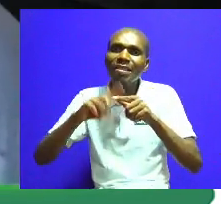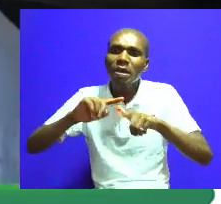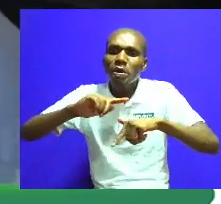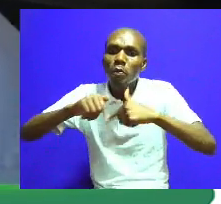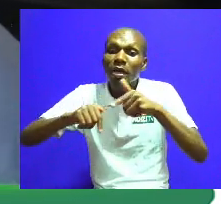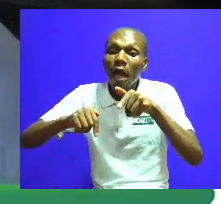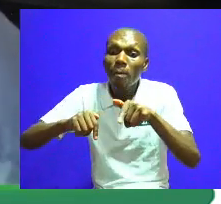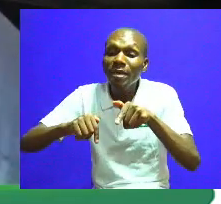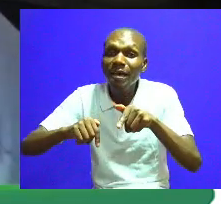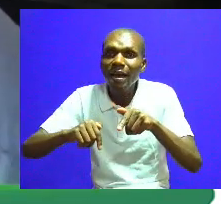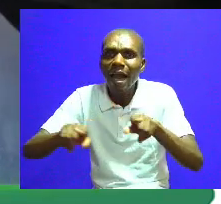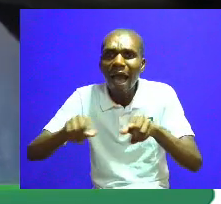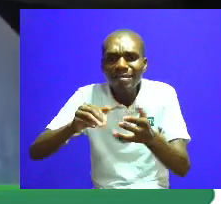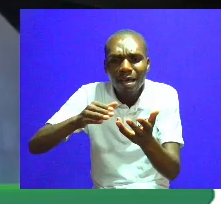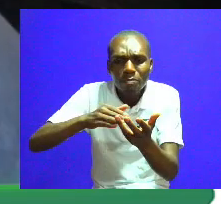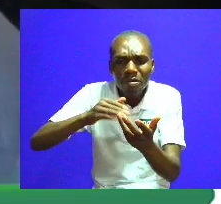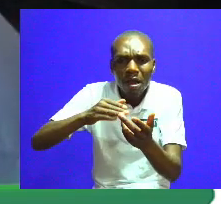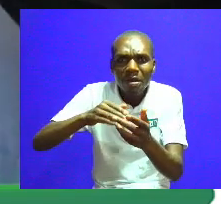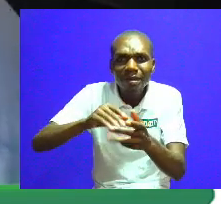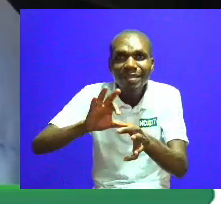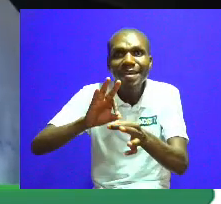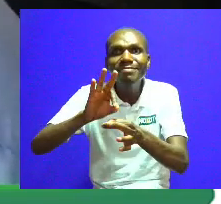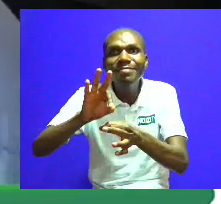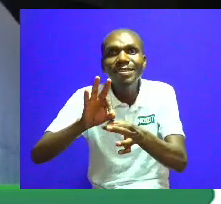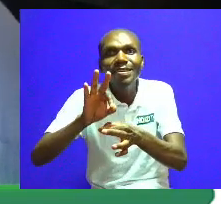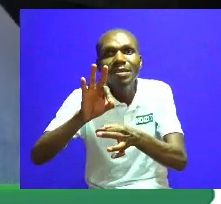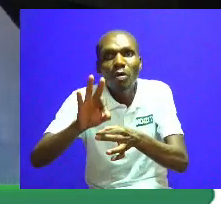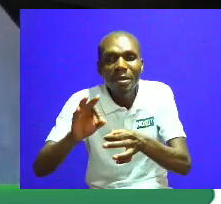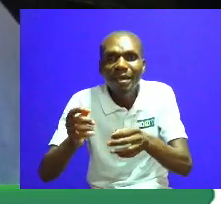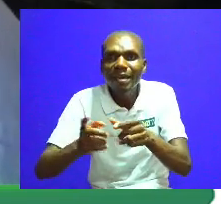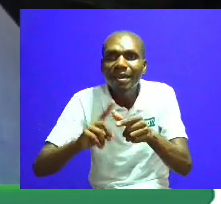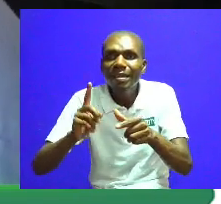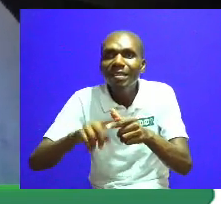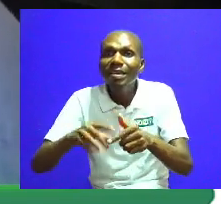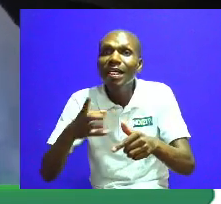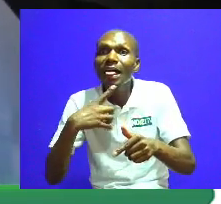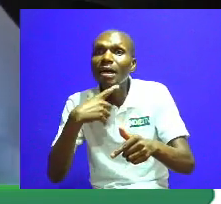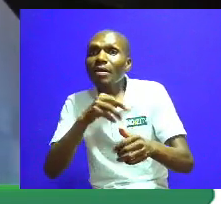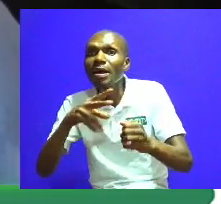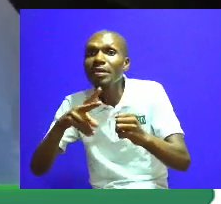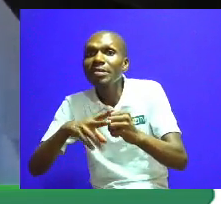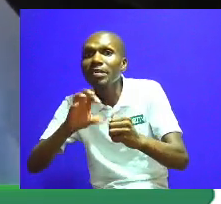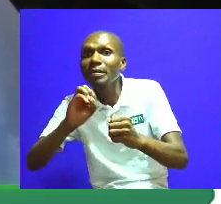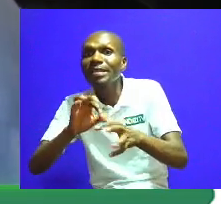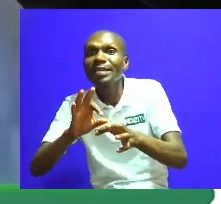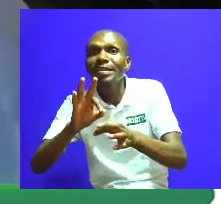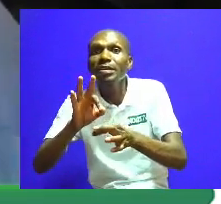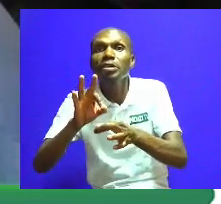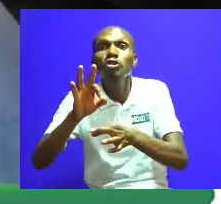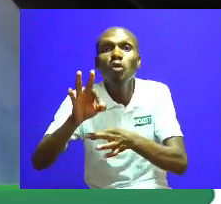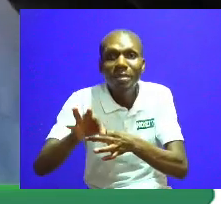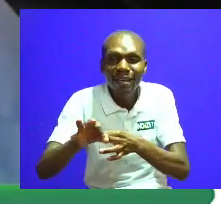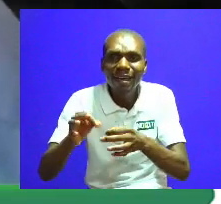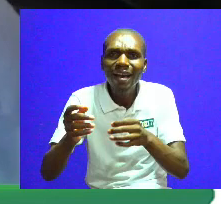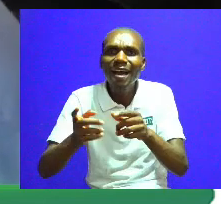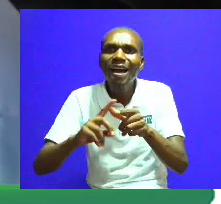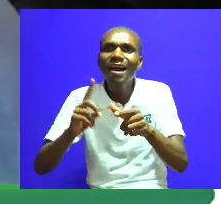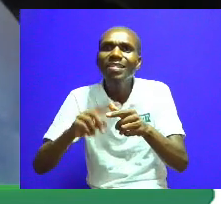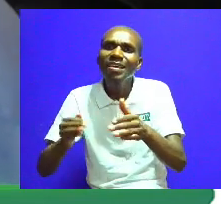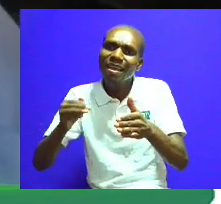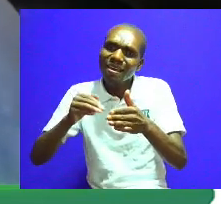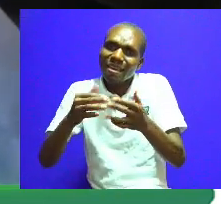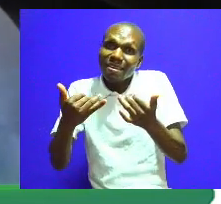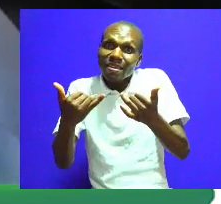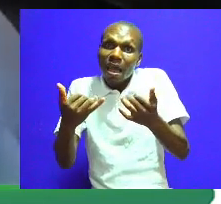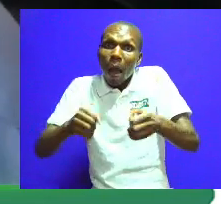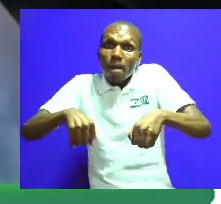tumekuja hapa, so nikikalculate kilometers ambazo tumekimbia we are almost at 170, tumekimbia 170 kilometers. My approximate it's